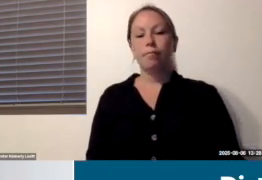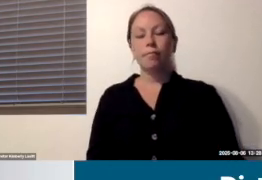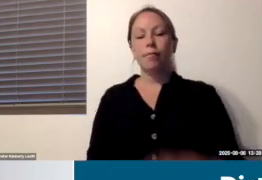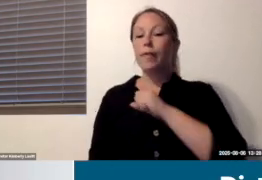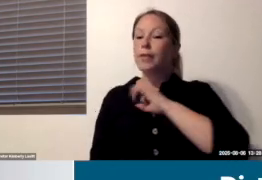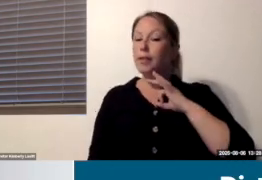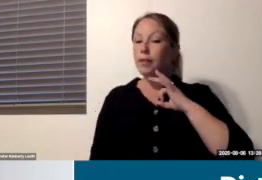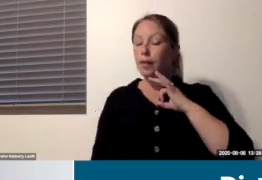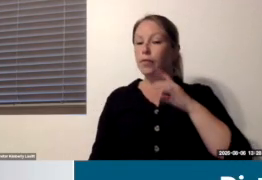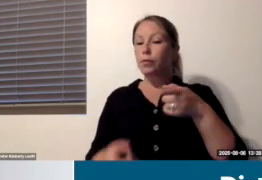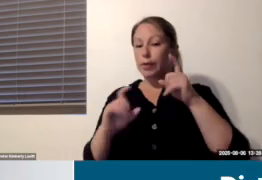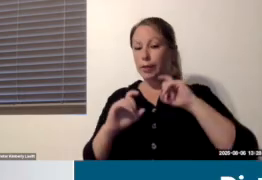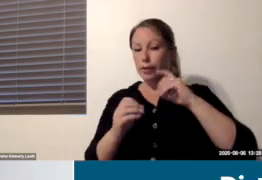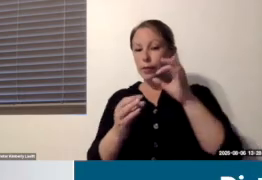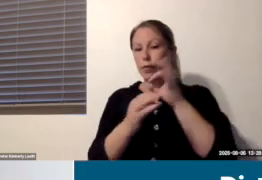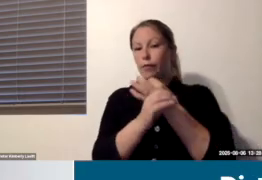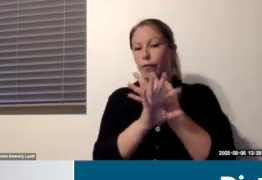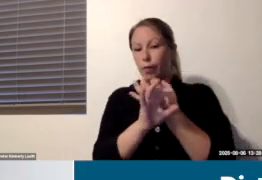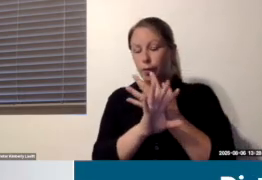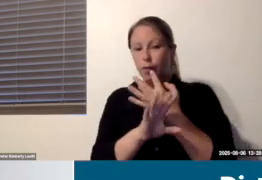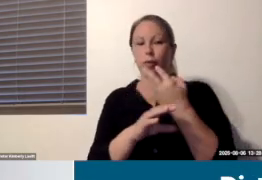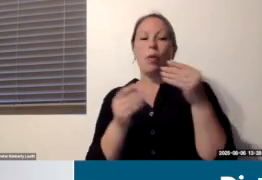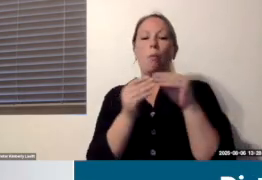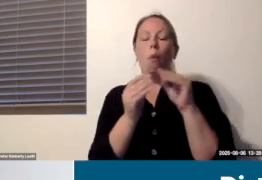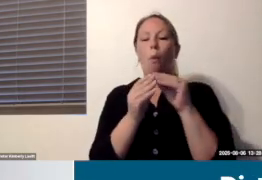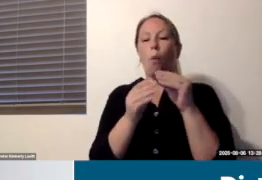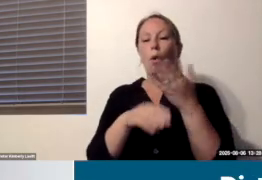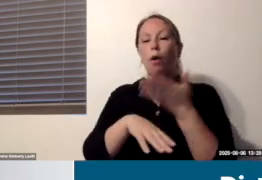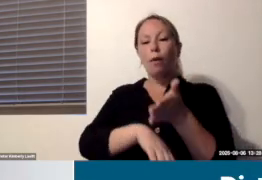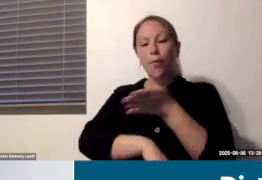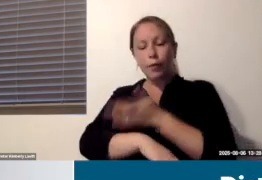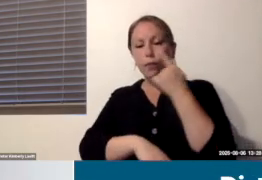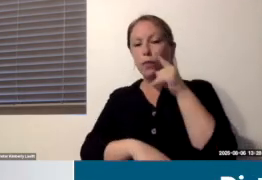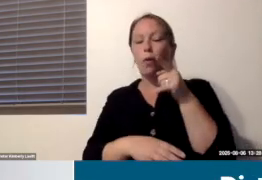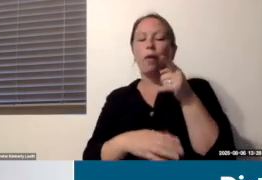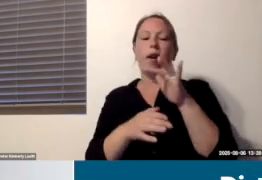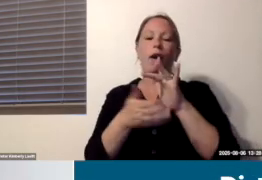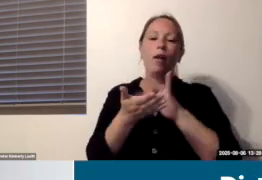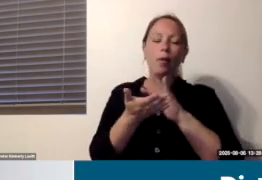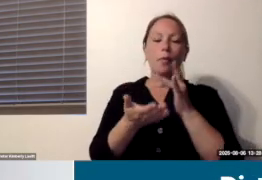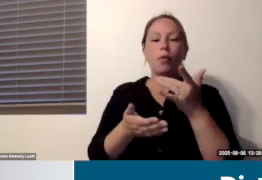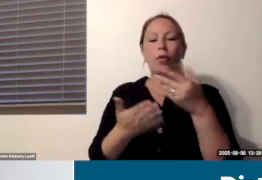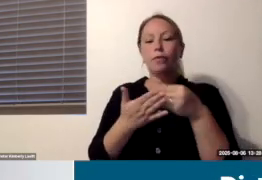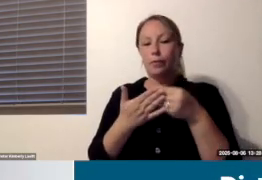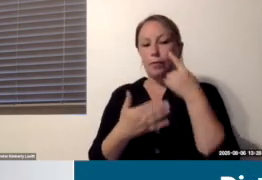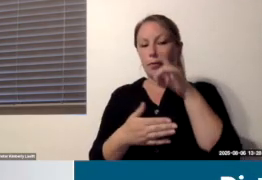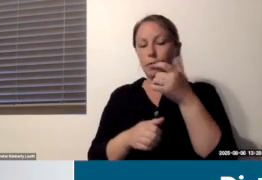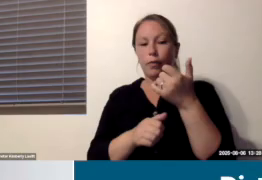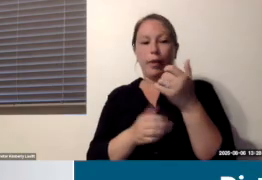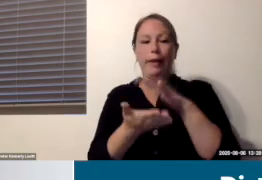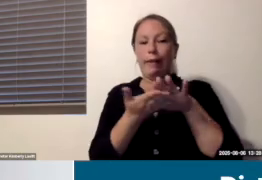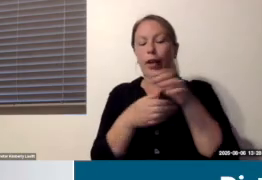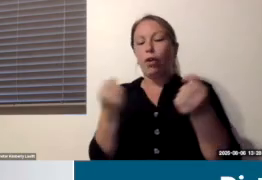Staff received feedback that it would be helpful to receive more updates on the available funding and burn rates for the Clean Cars for All